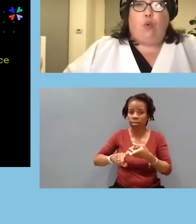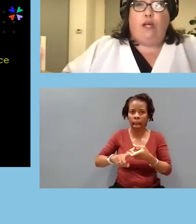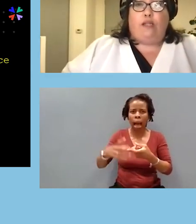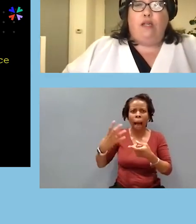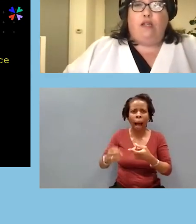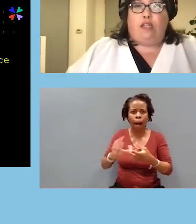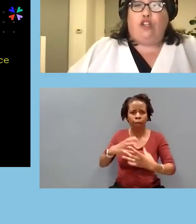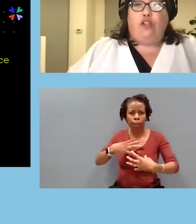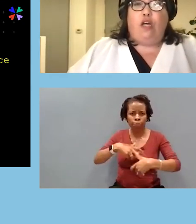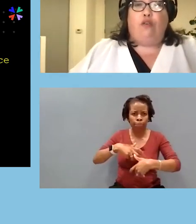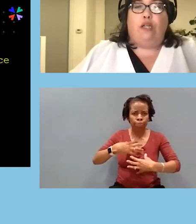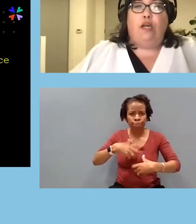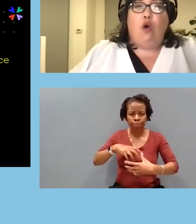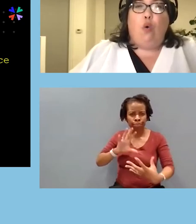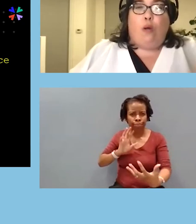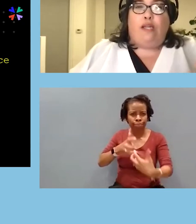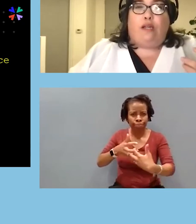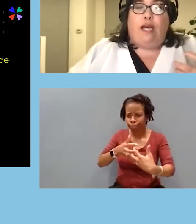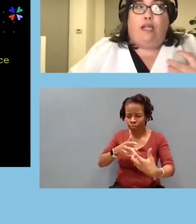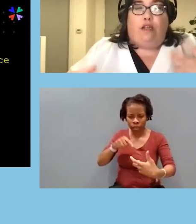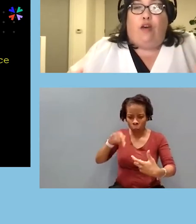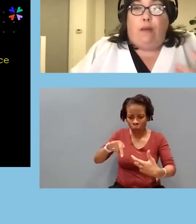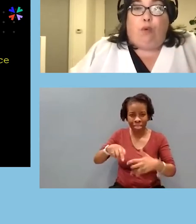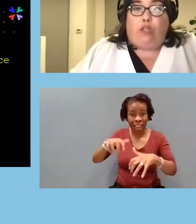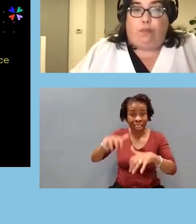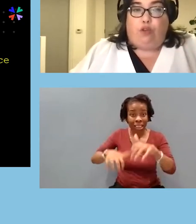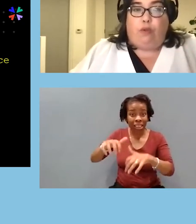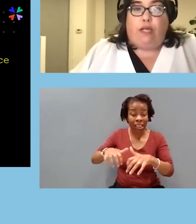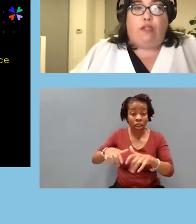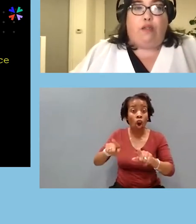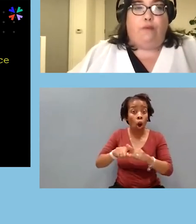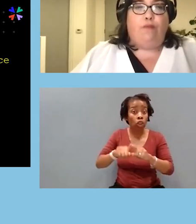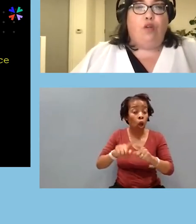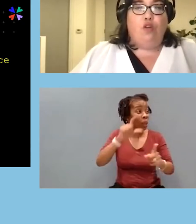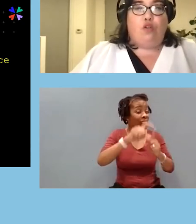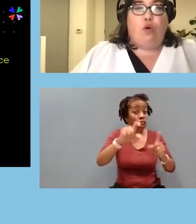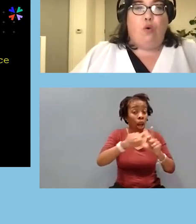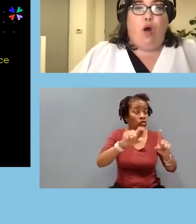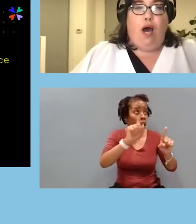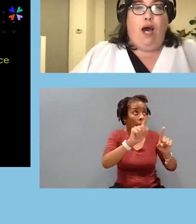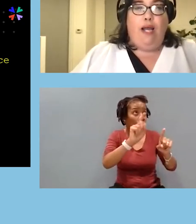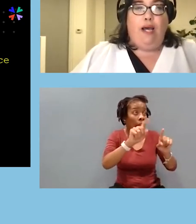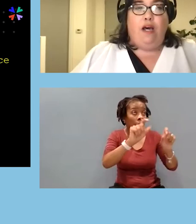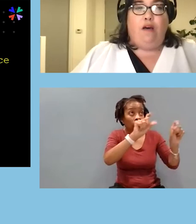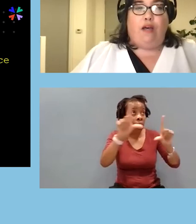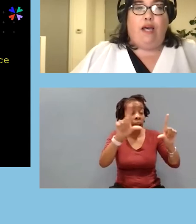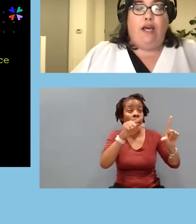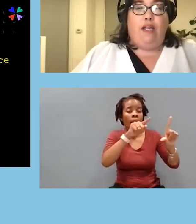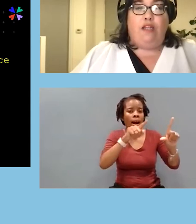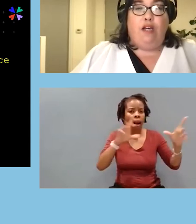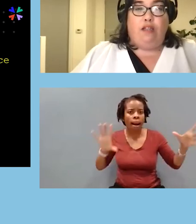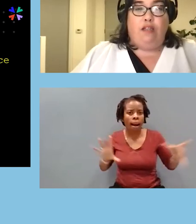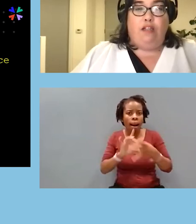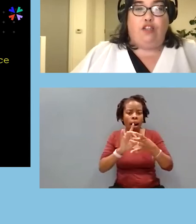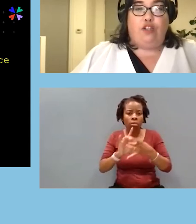built with the dictionary, with the fate and body process too. So I have